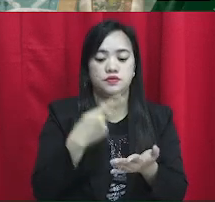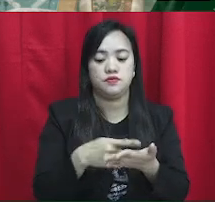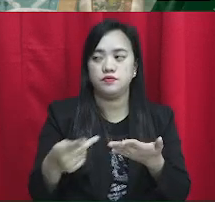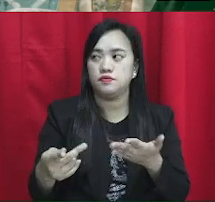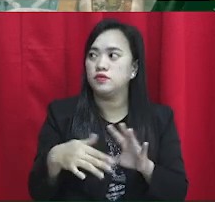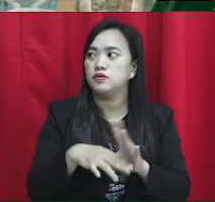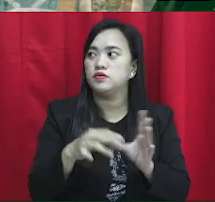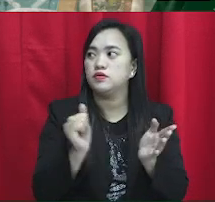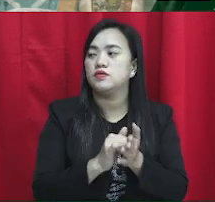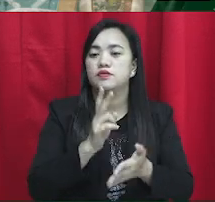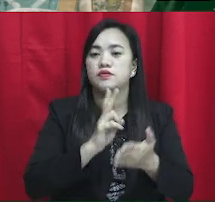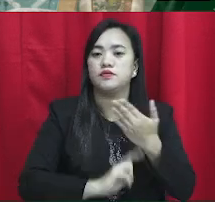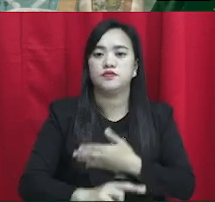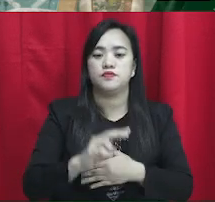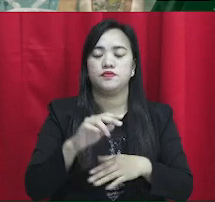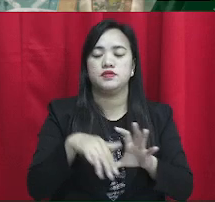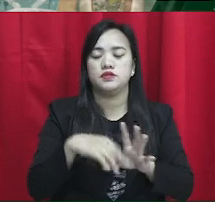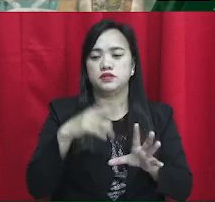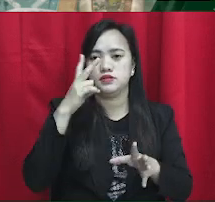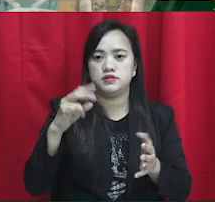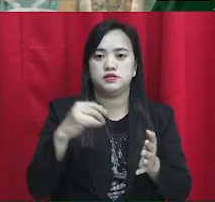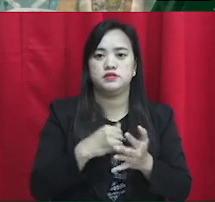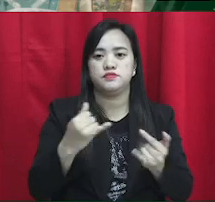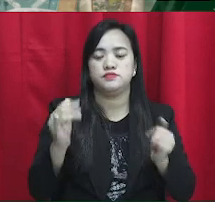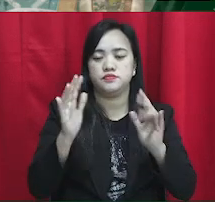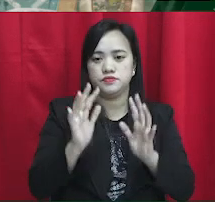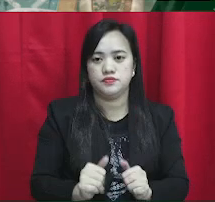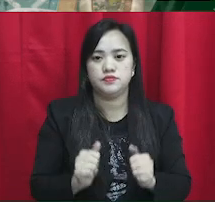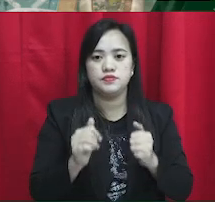kapatid. Magda-drop down po ako dito sa